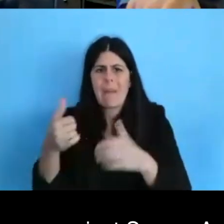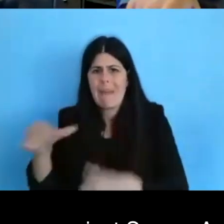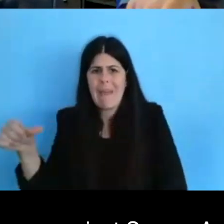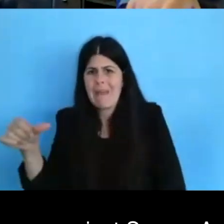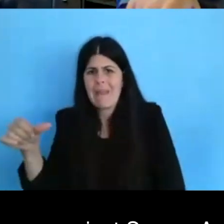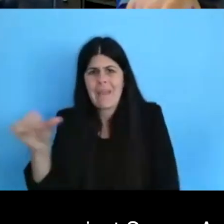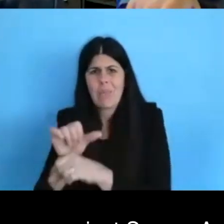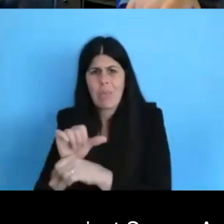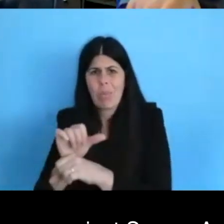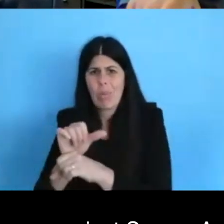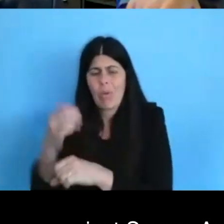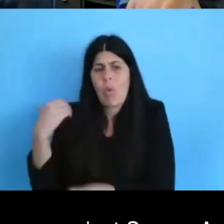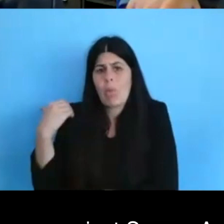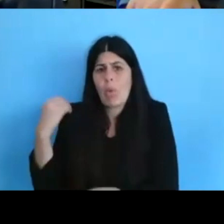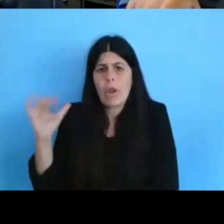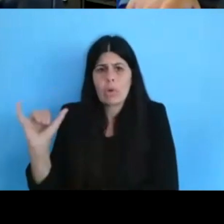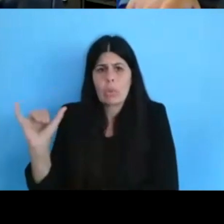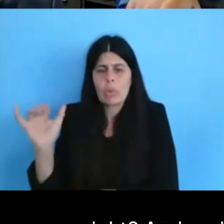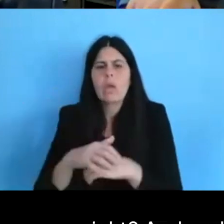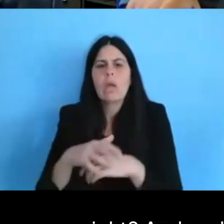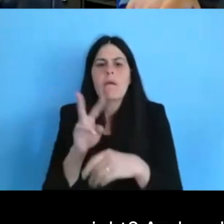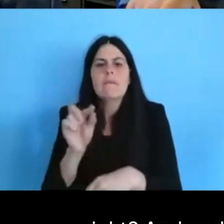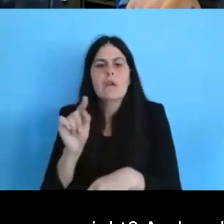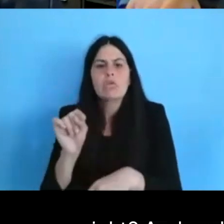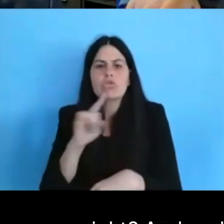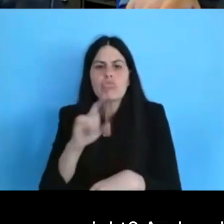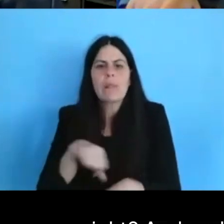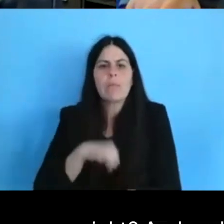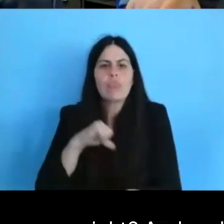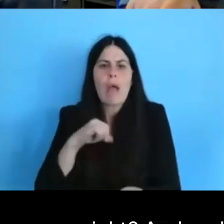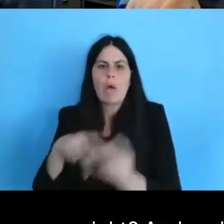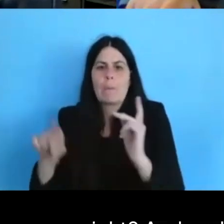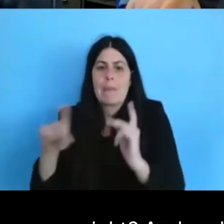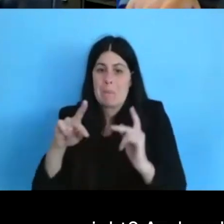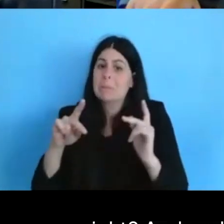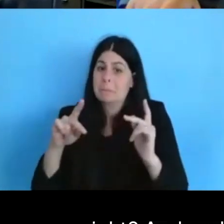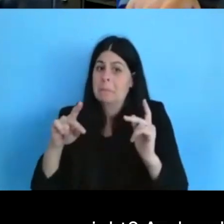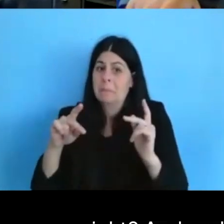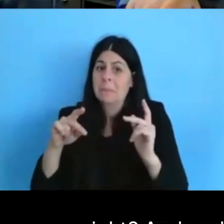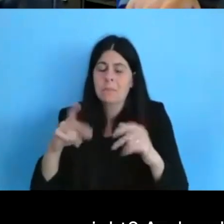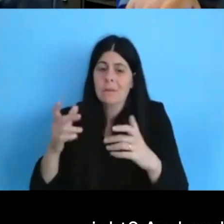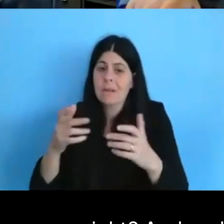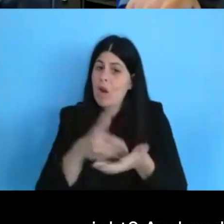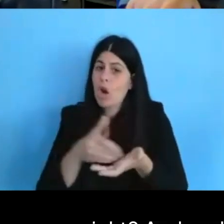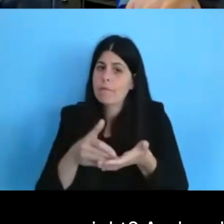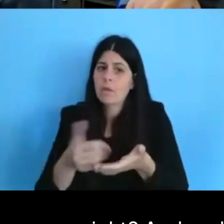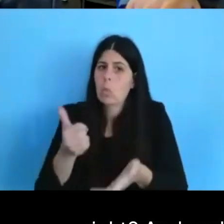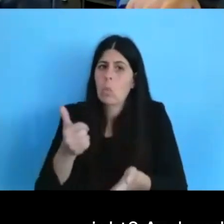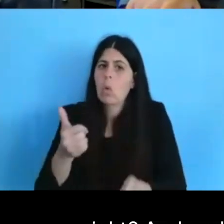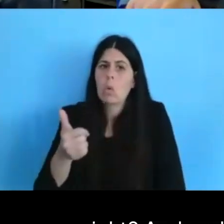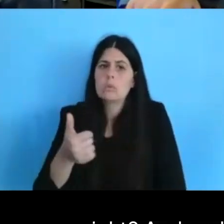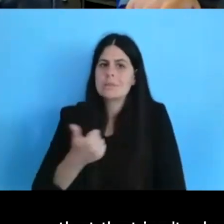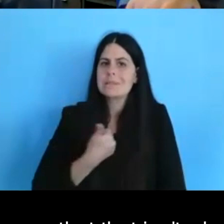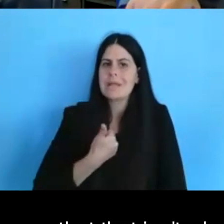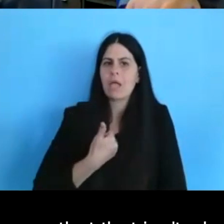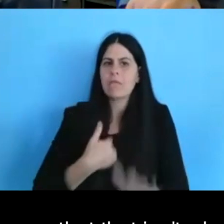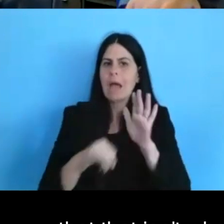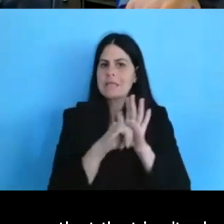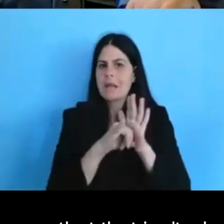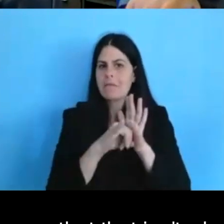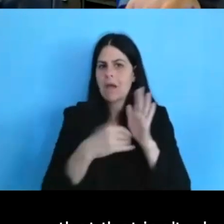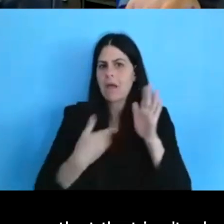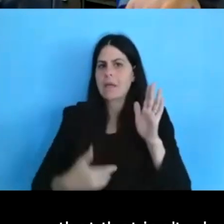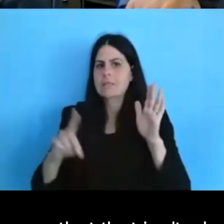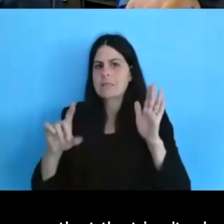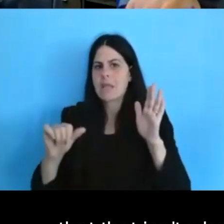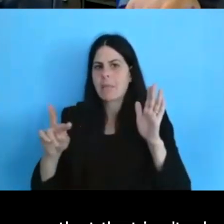veterans are very proud people, right? And a lot of times they don't self-identify as being disabled veterans. That isn't